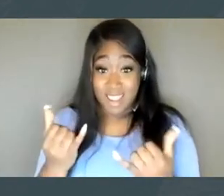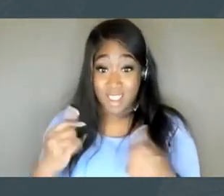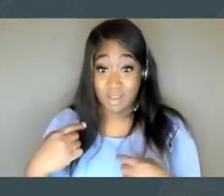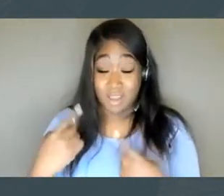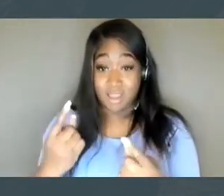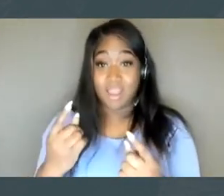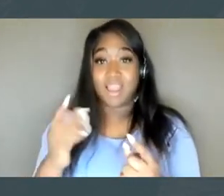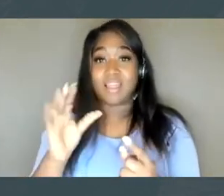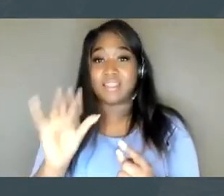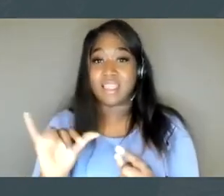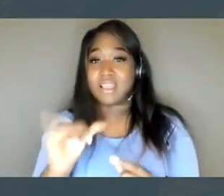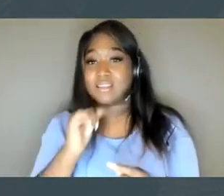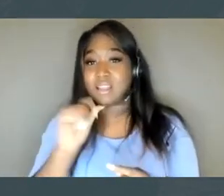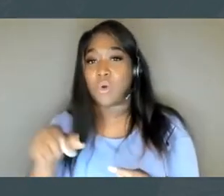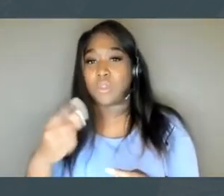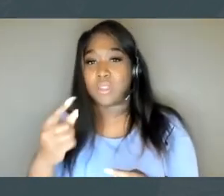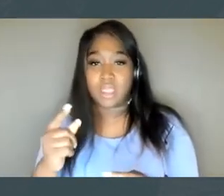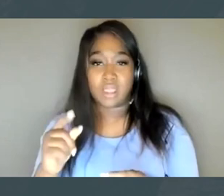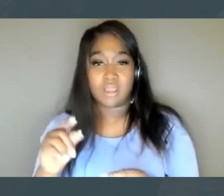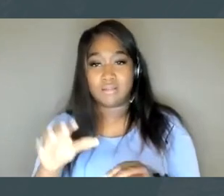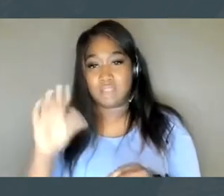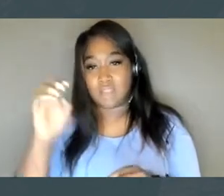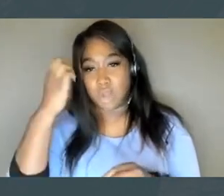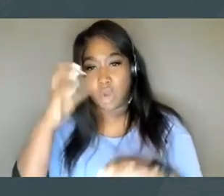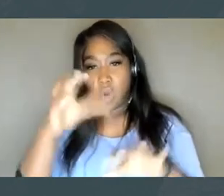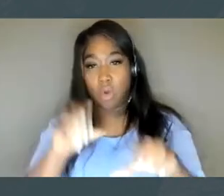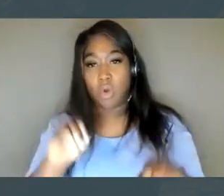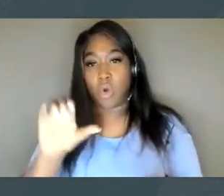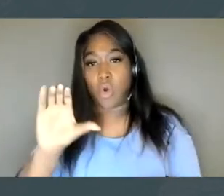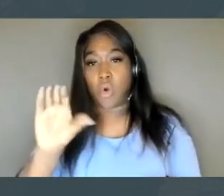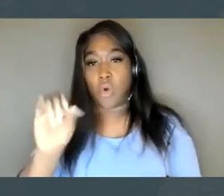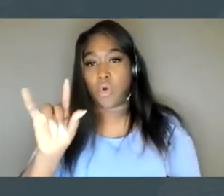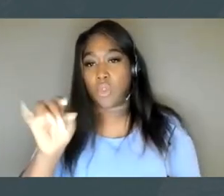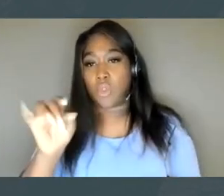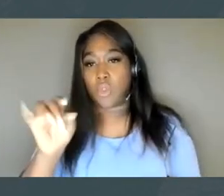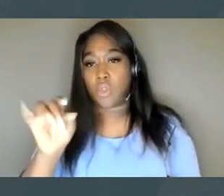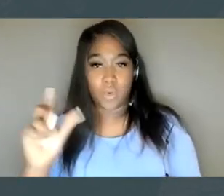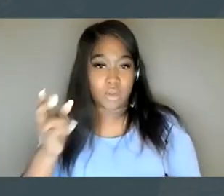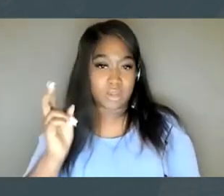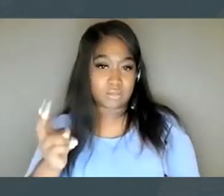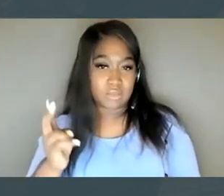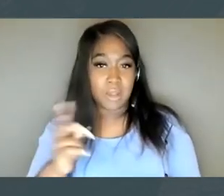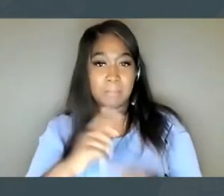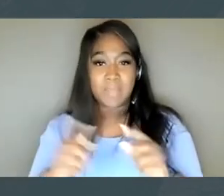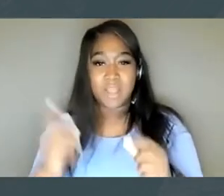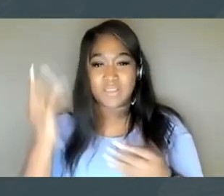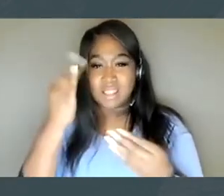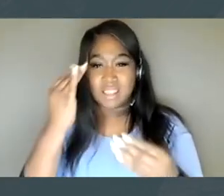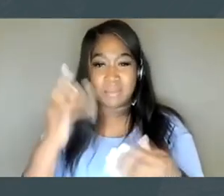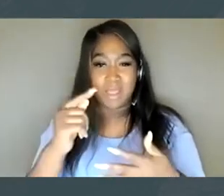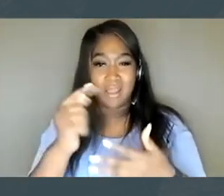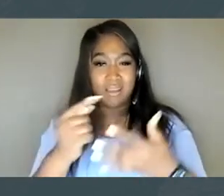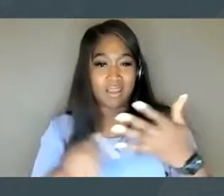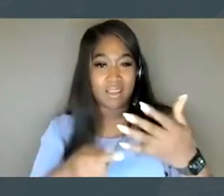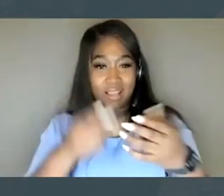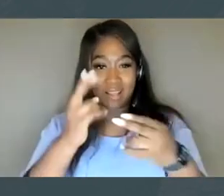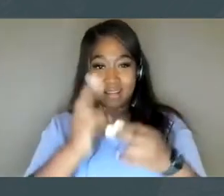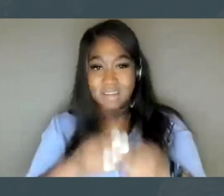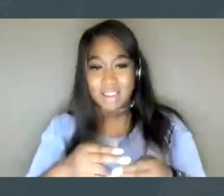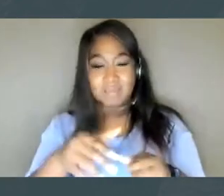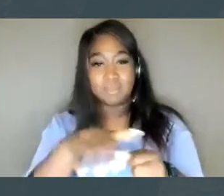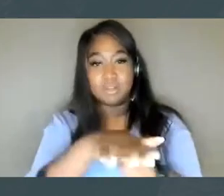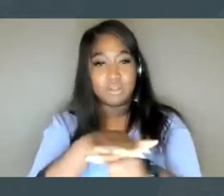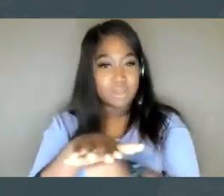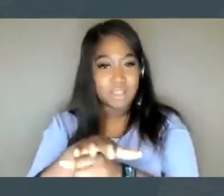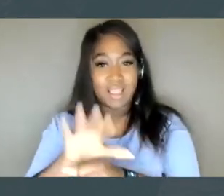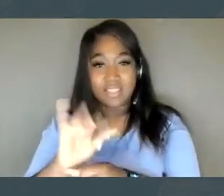of, French Guiana, Martinique, Guadeloupe, Saint Martin, all those locations are still part of the